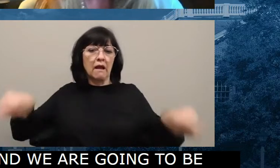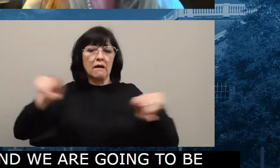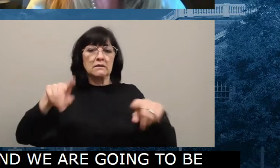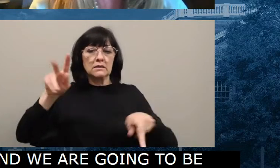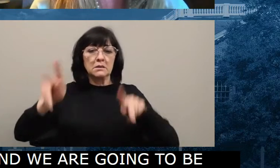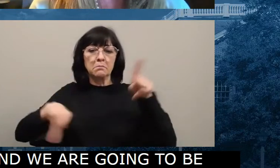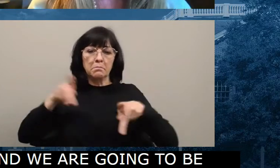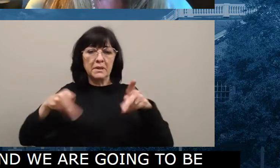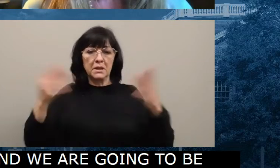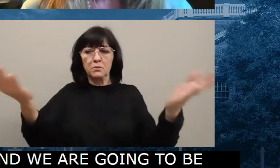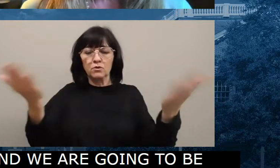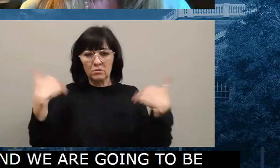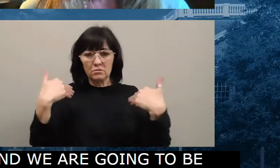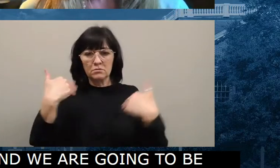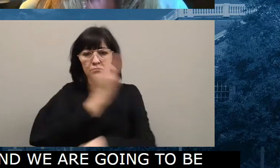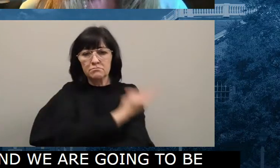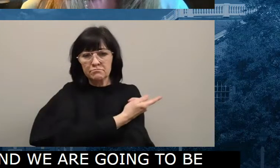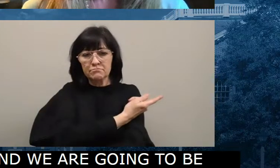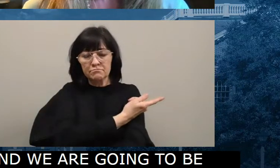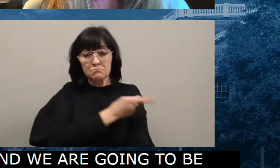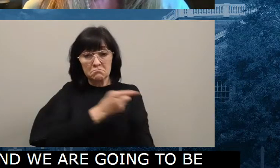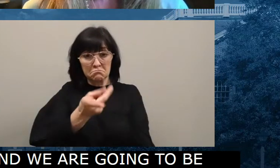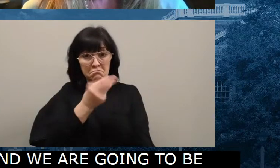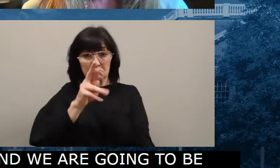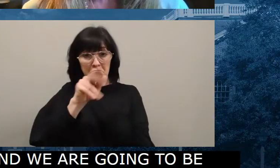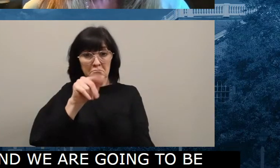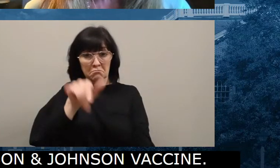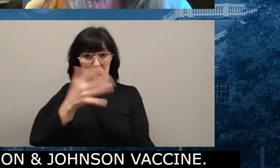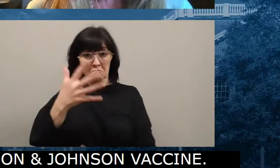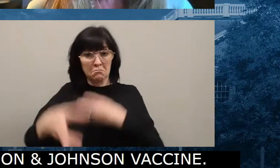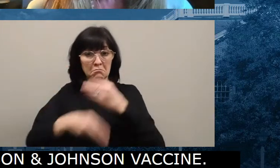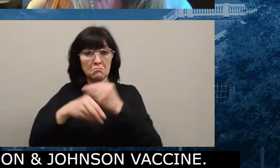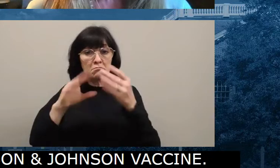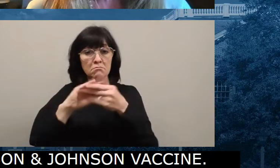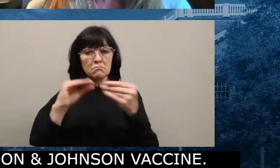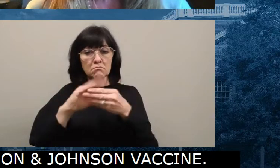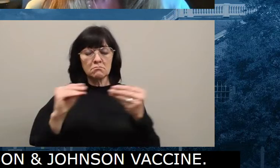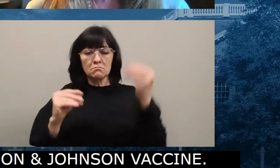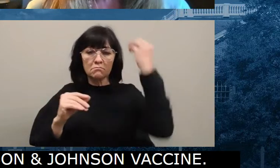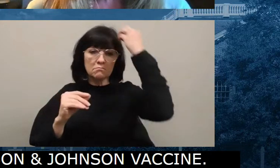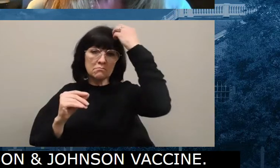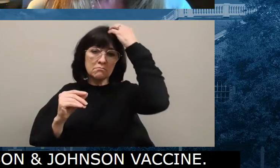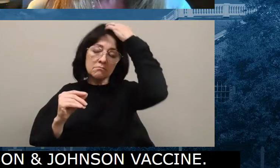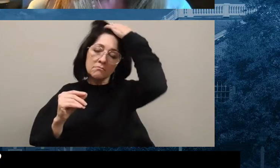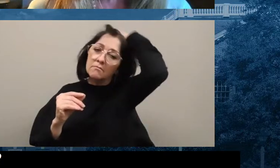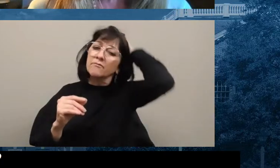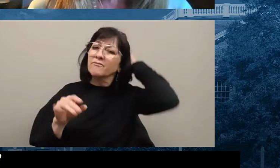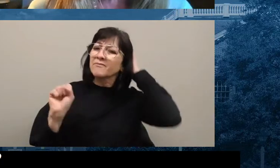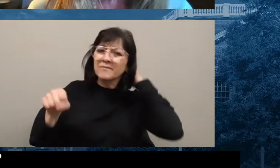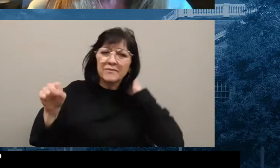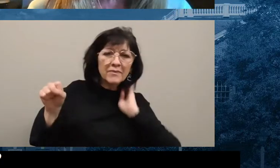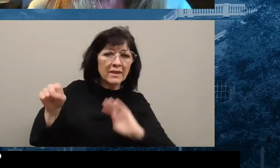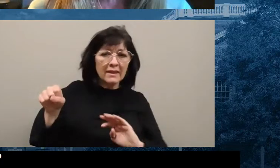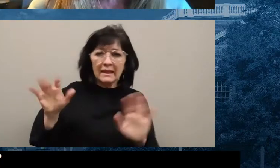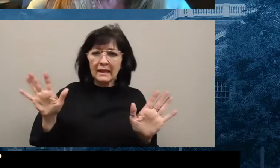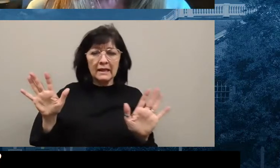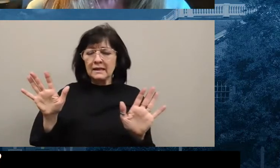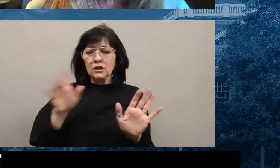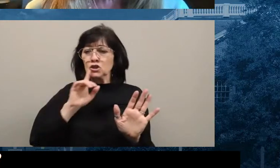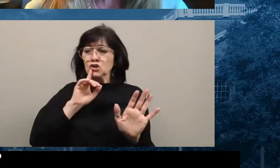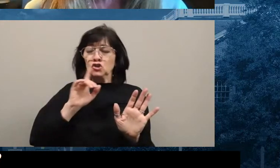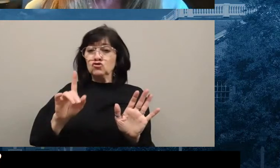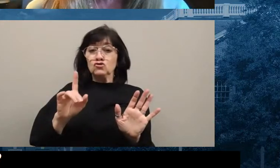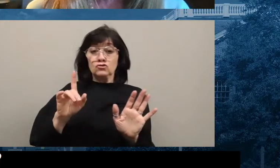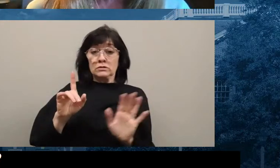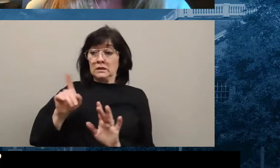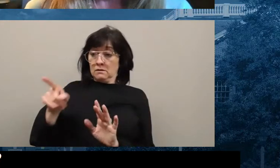lot. We'd already adjusted to the fact that we learned last week that we were getting much less Johnson & Johnson in the state than we